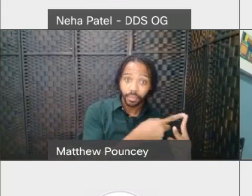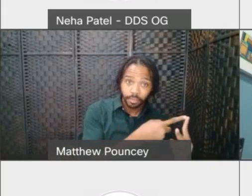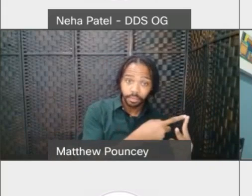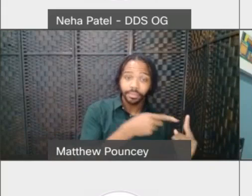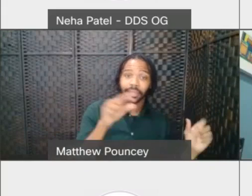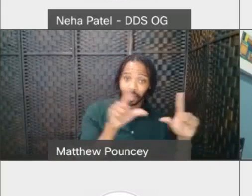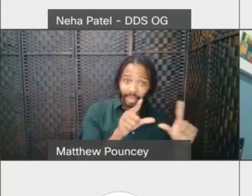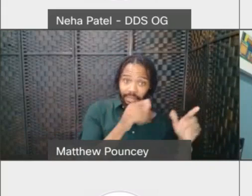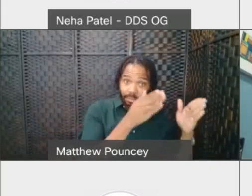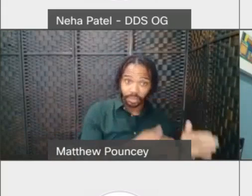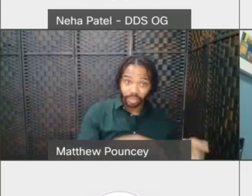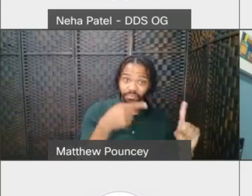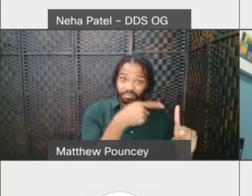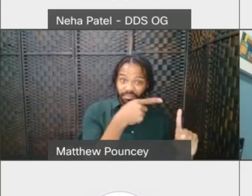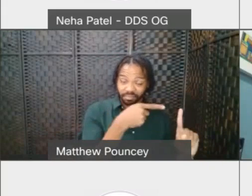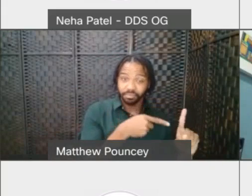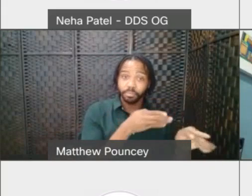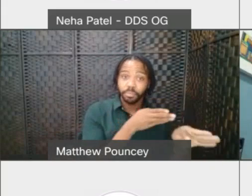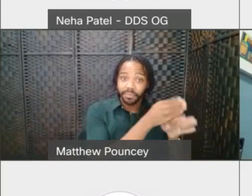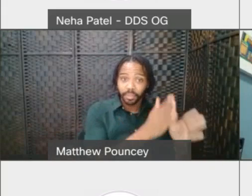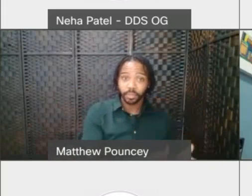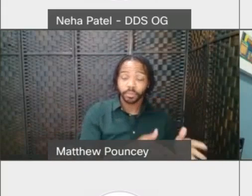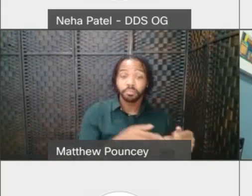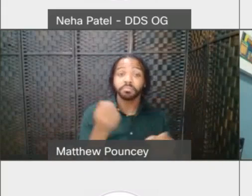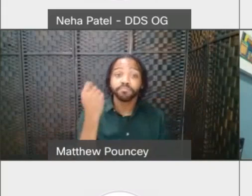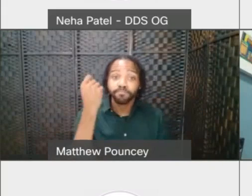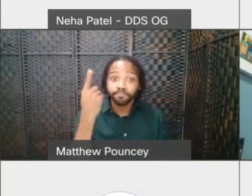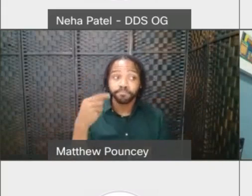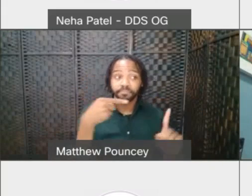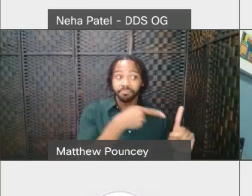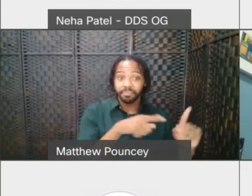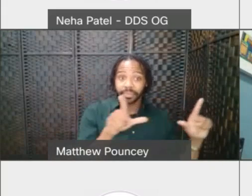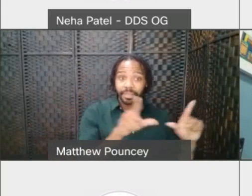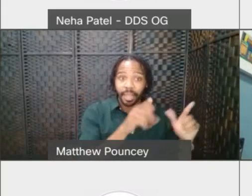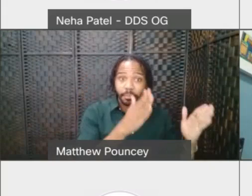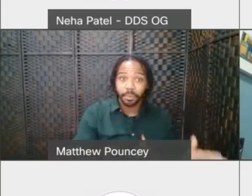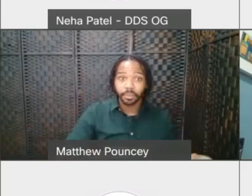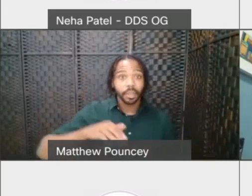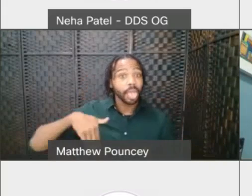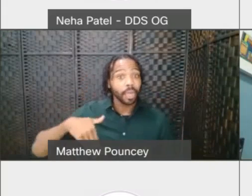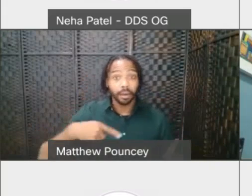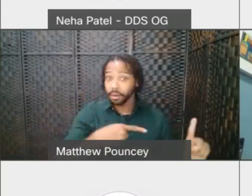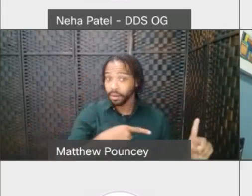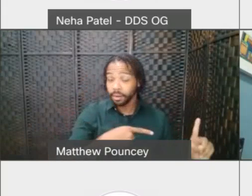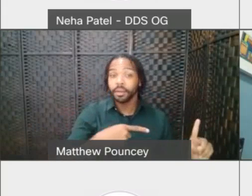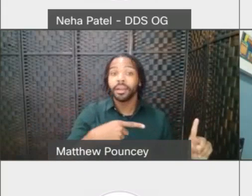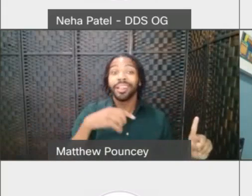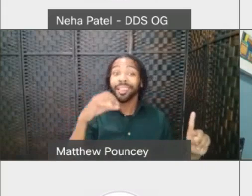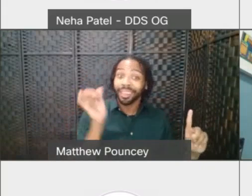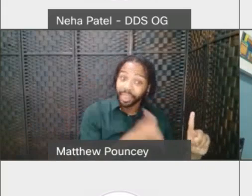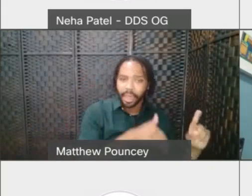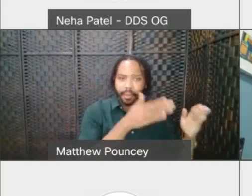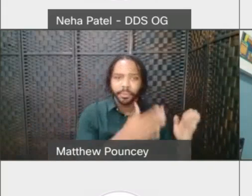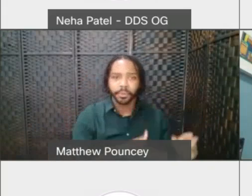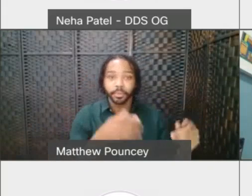licensed health professional and they have not, that person would